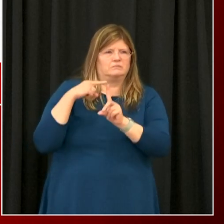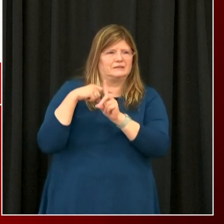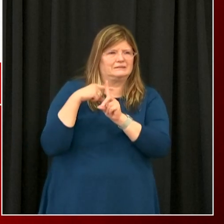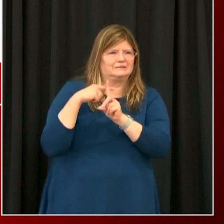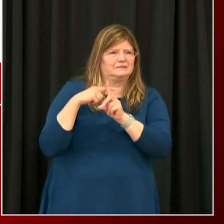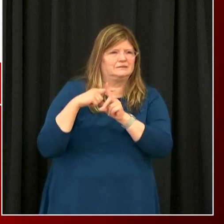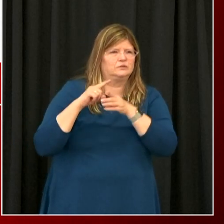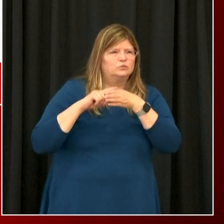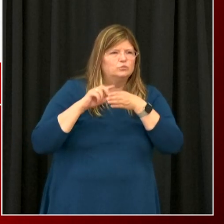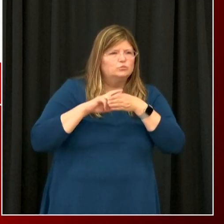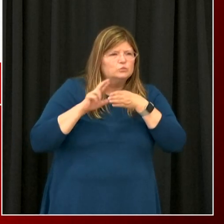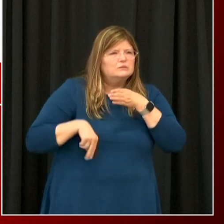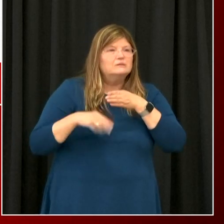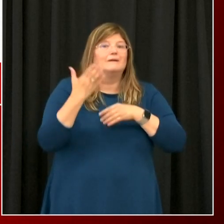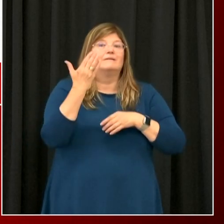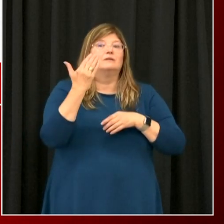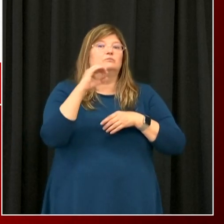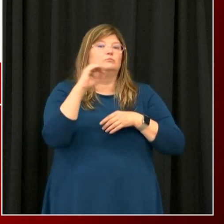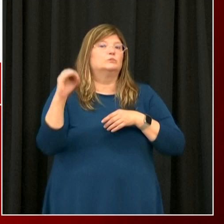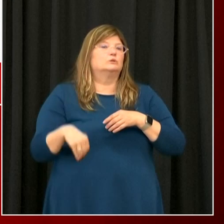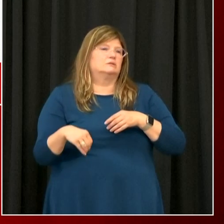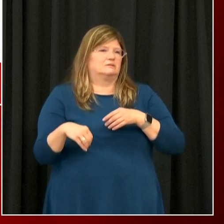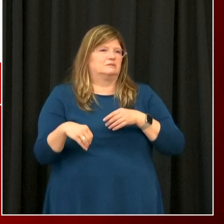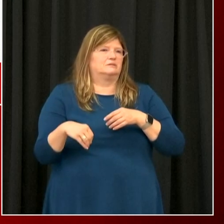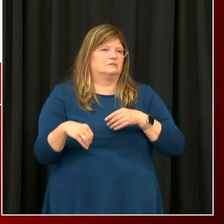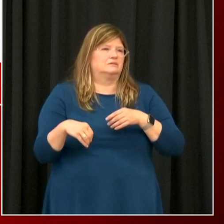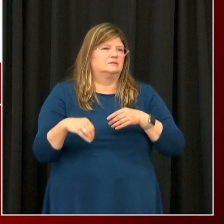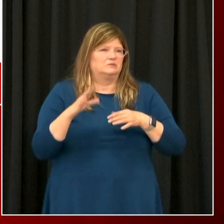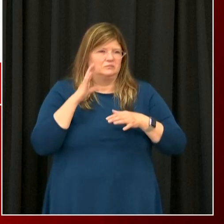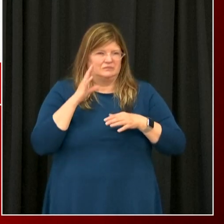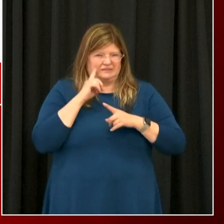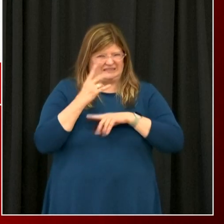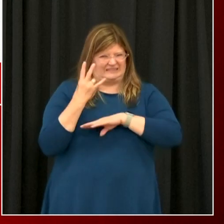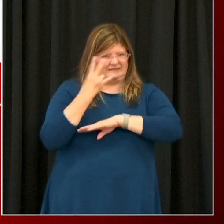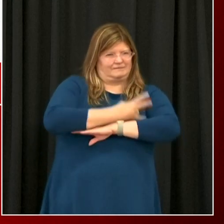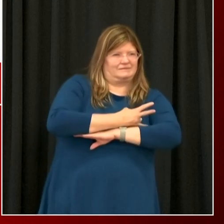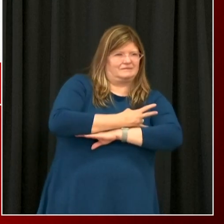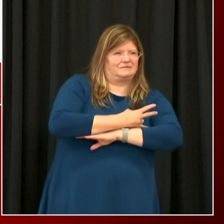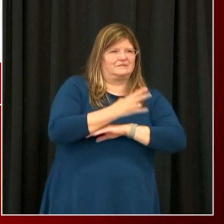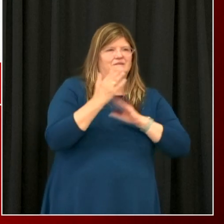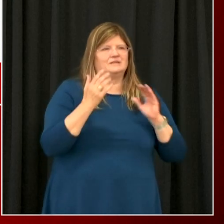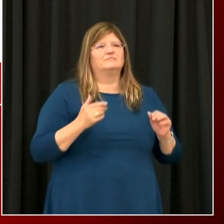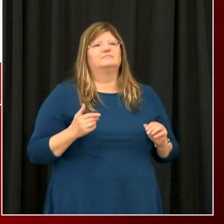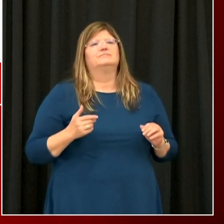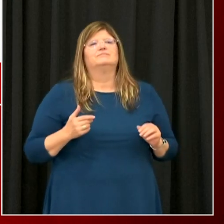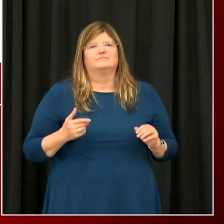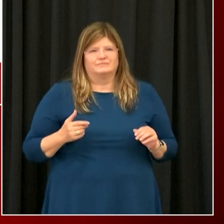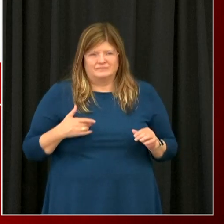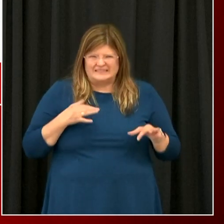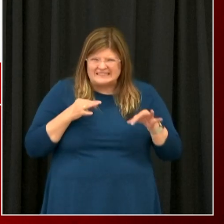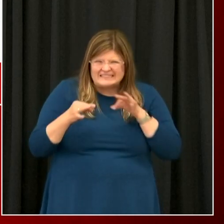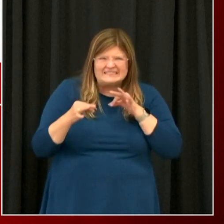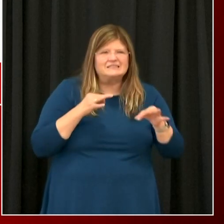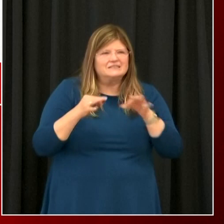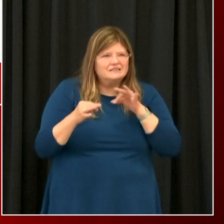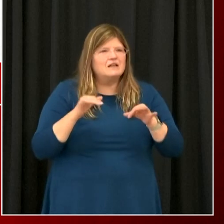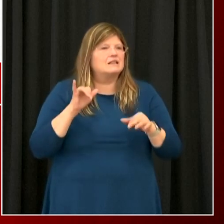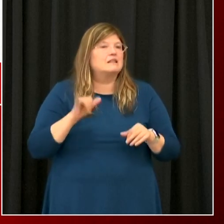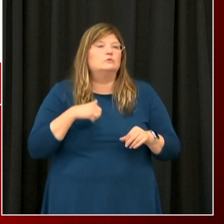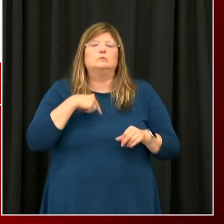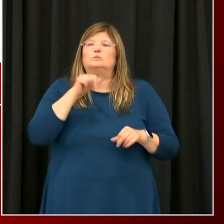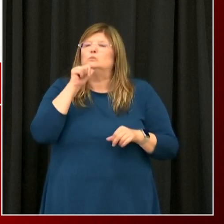for 7 days. I've explained this one before in that we don't calculate our testing or positivity rate in